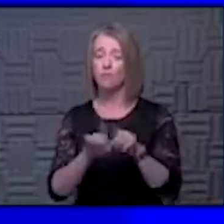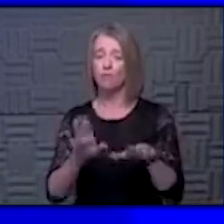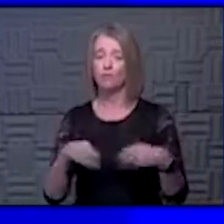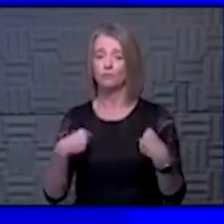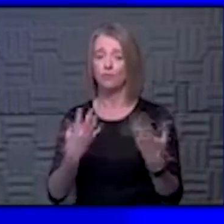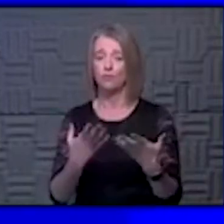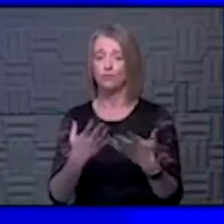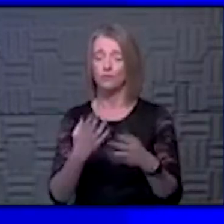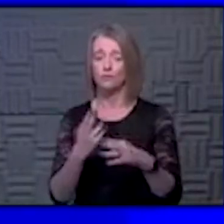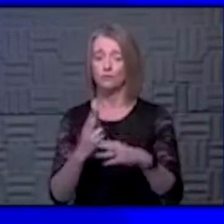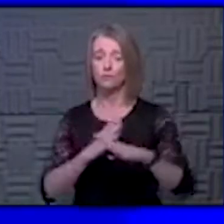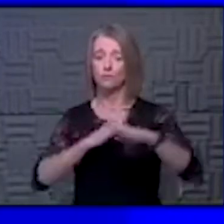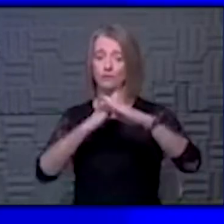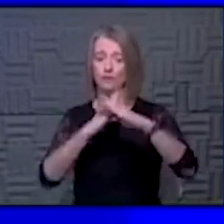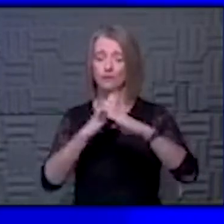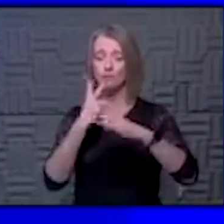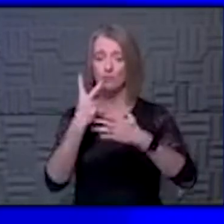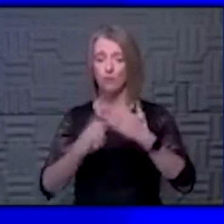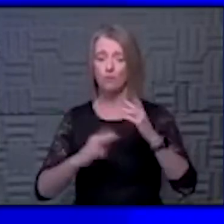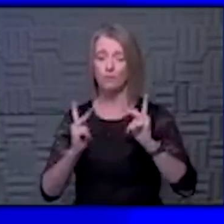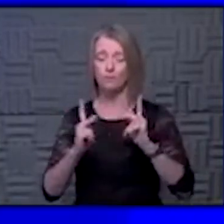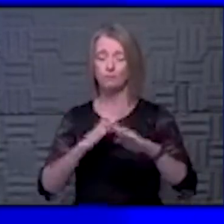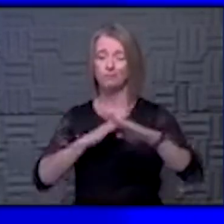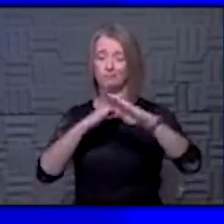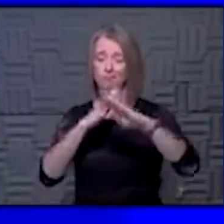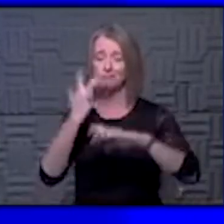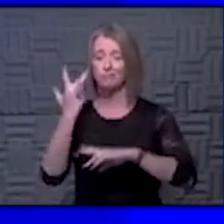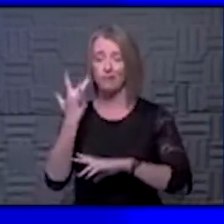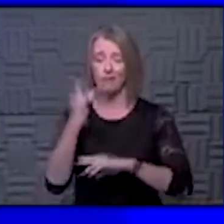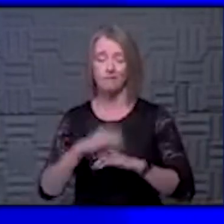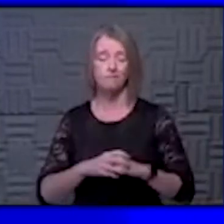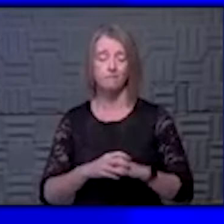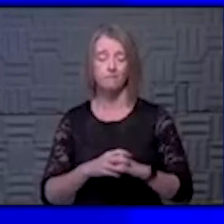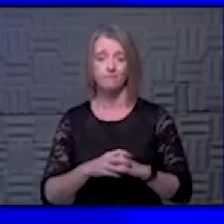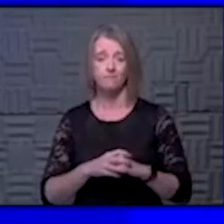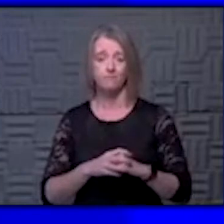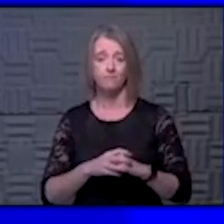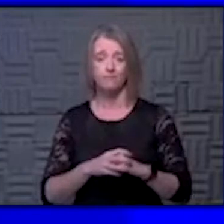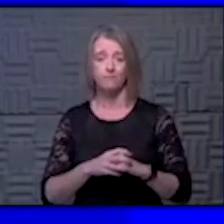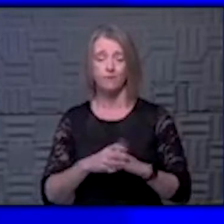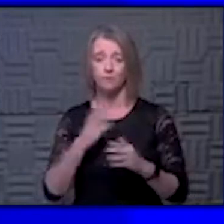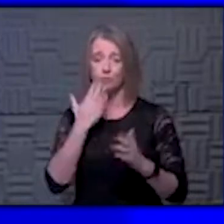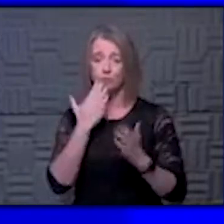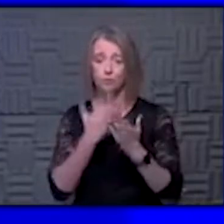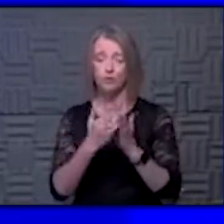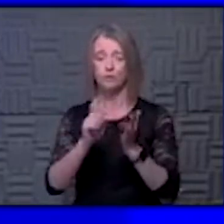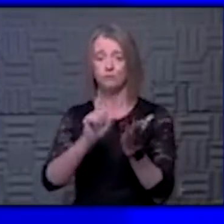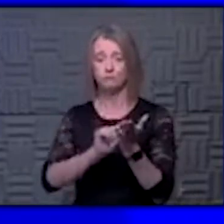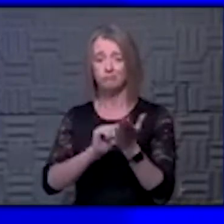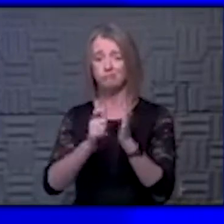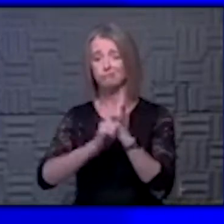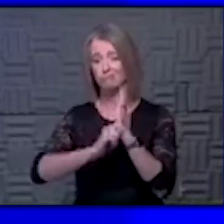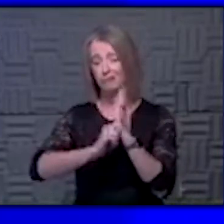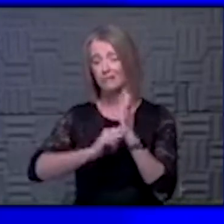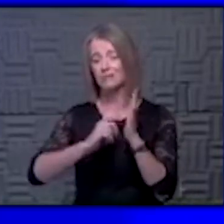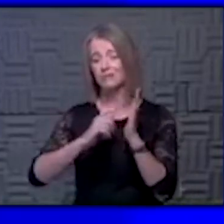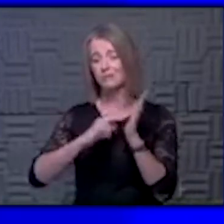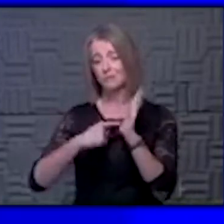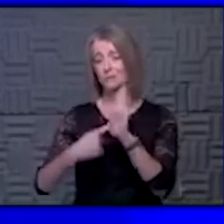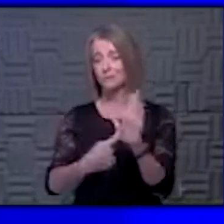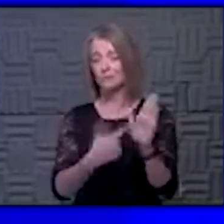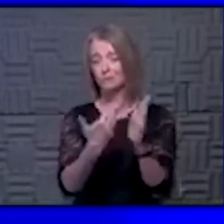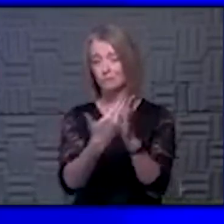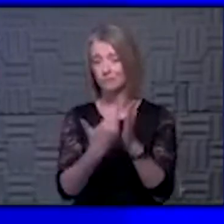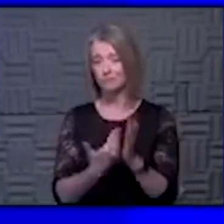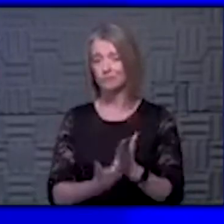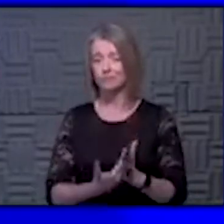the wearer some protection as well, because there are very good publications that can show that. It's not as good